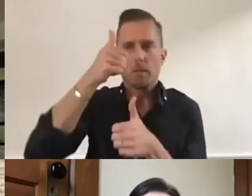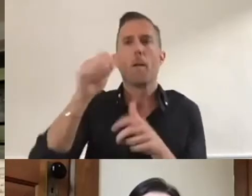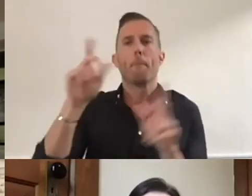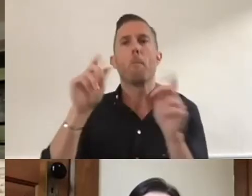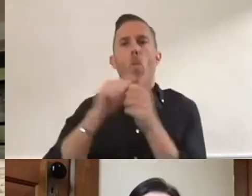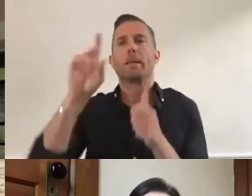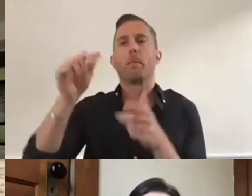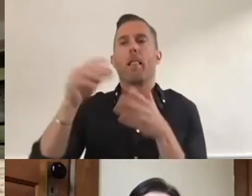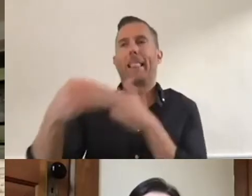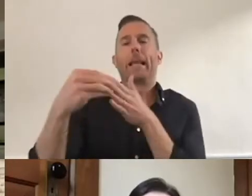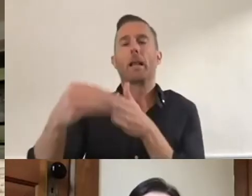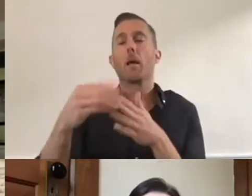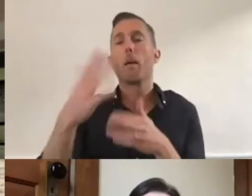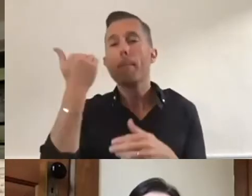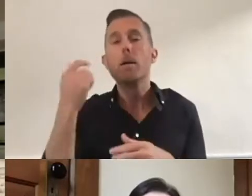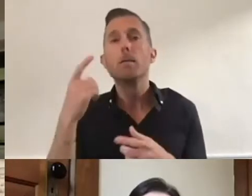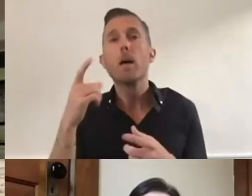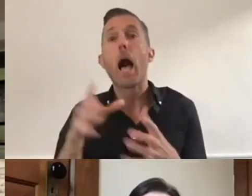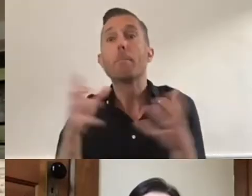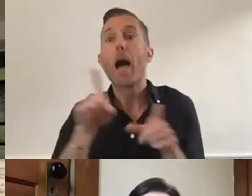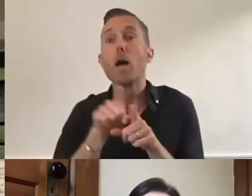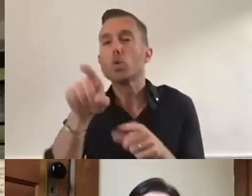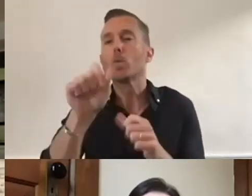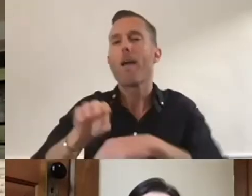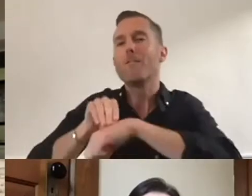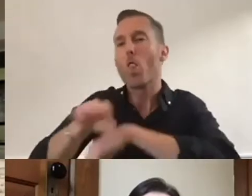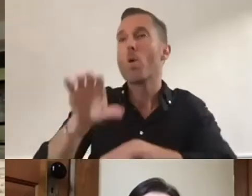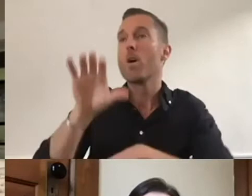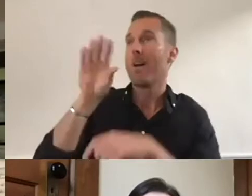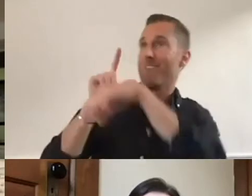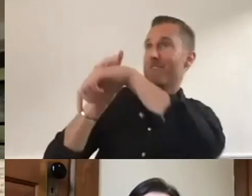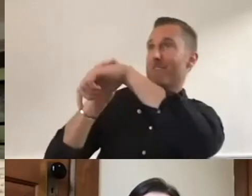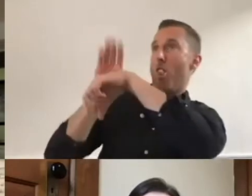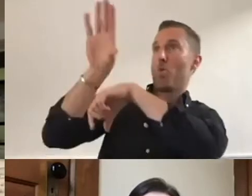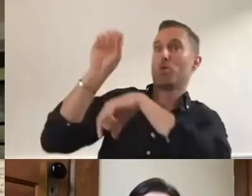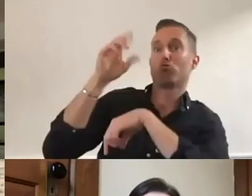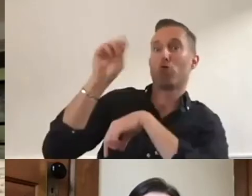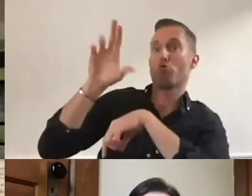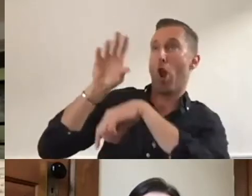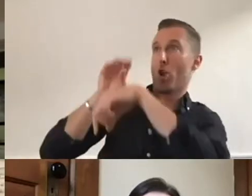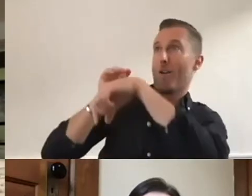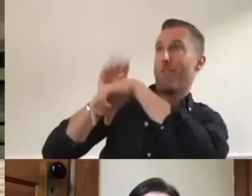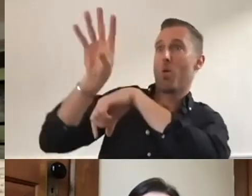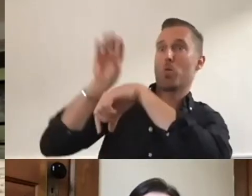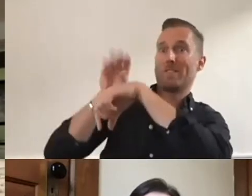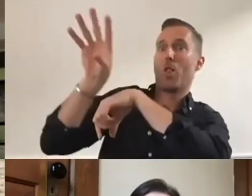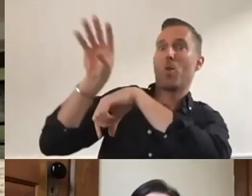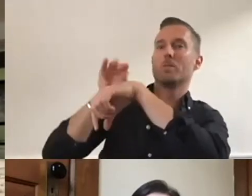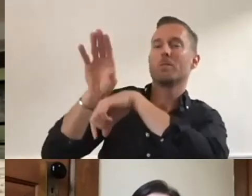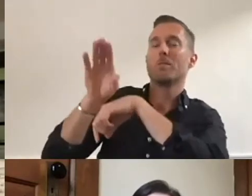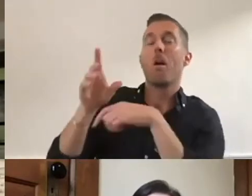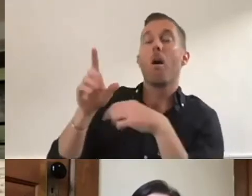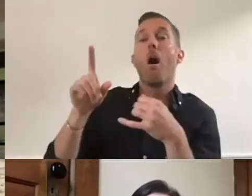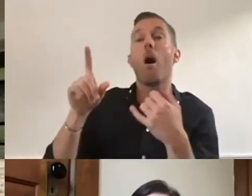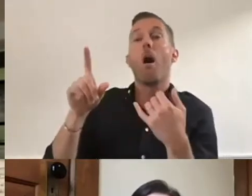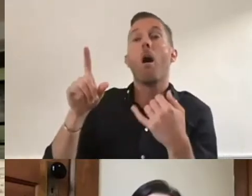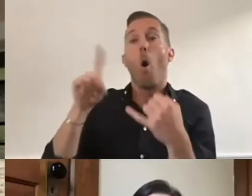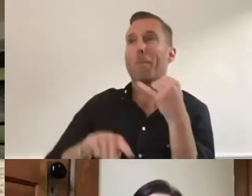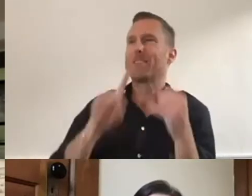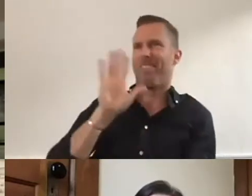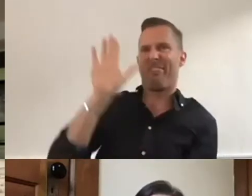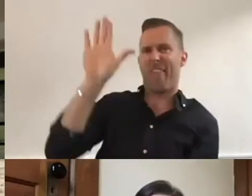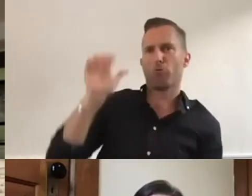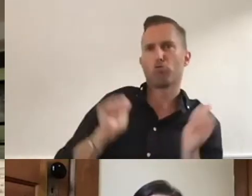as much as you get to influence your showrunner making these creative decisions, ultimately it's their show and